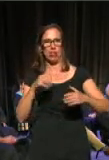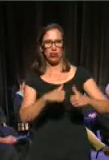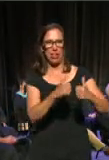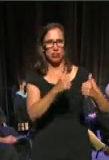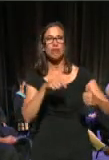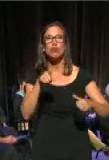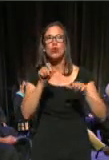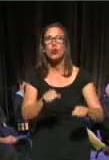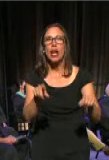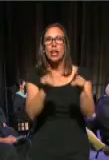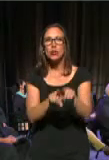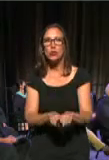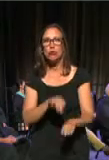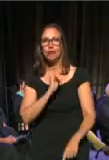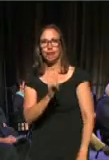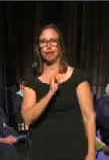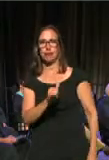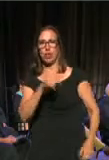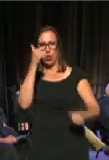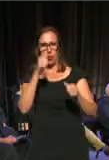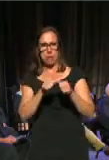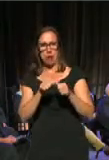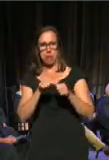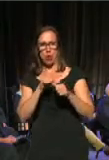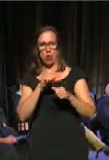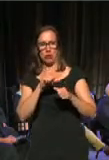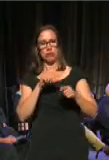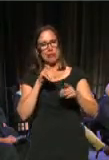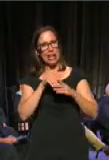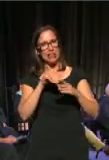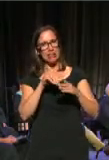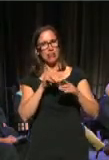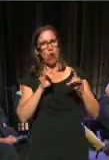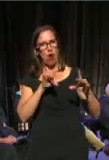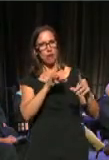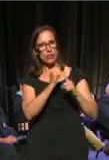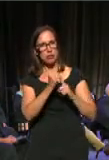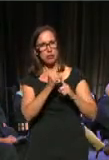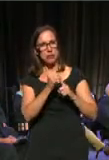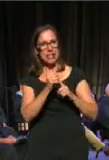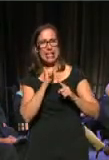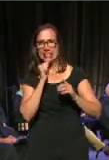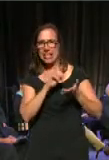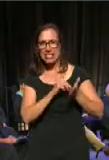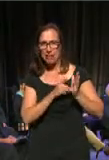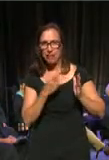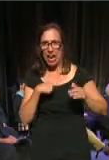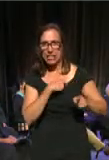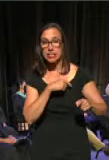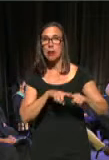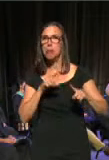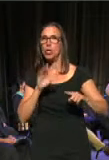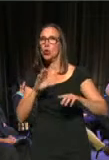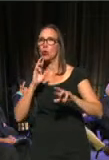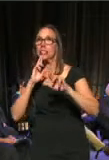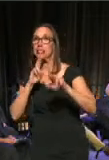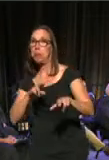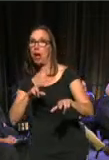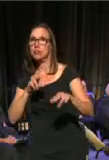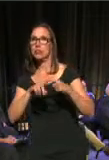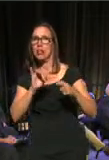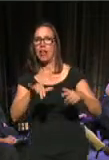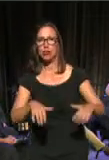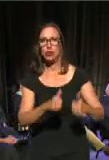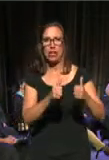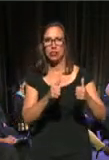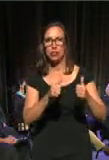we. Let us remember that it is not the challenging circumstances that defines us, it is the response to the challenge